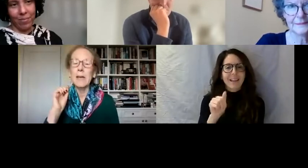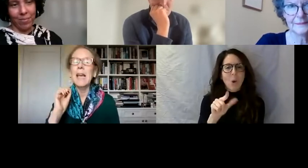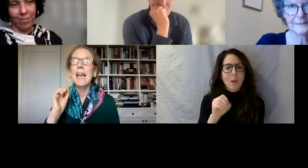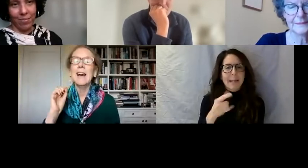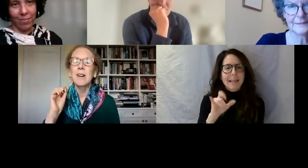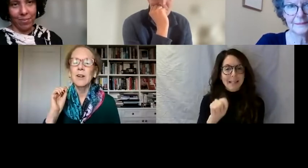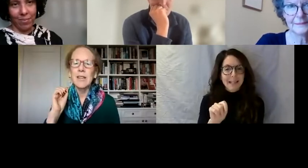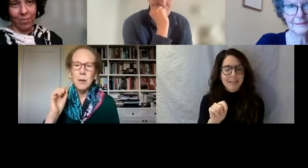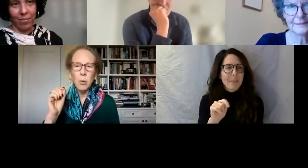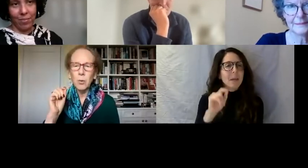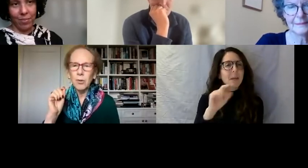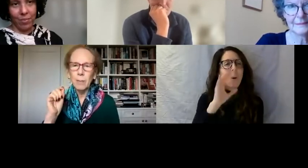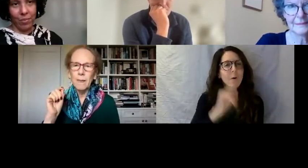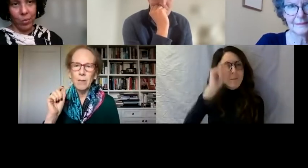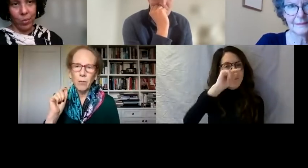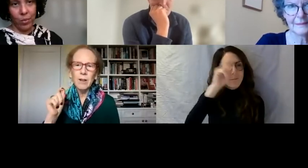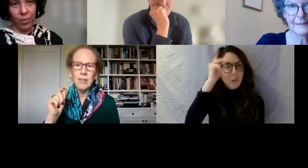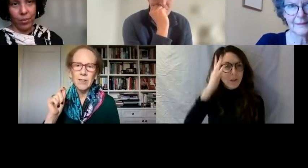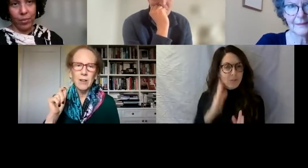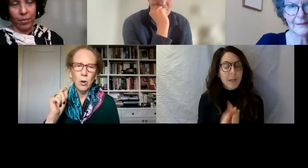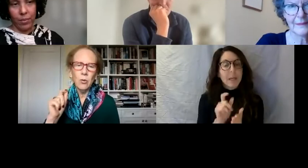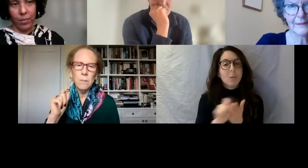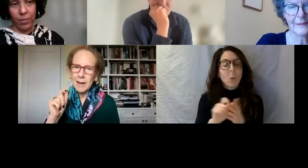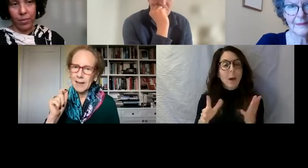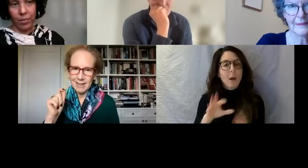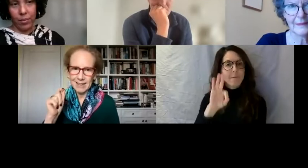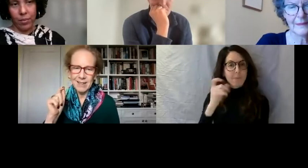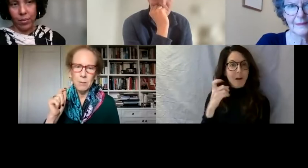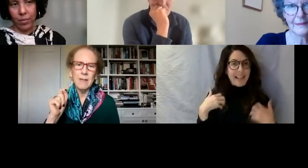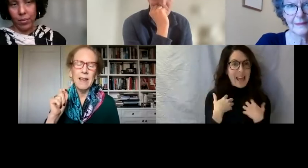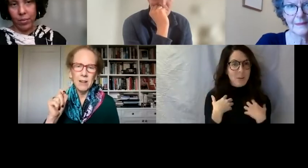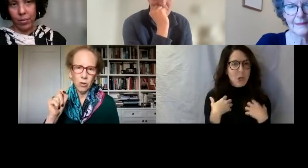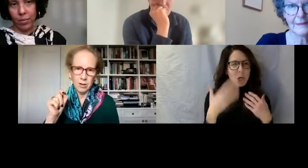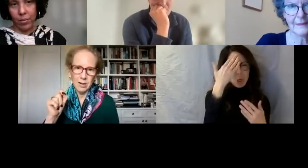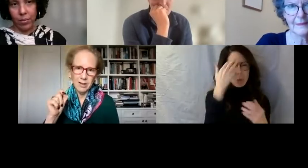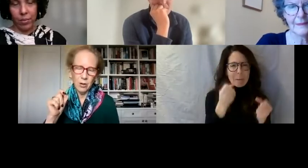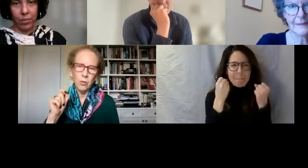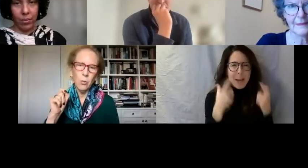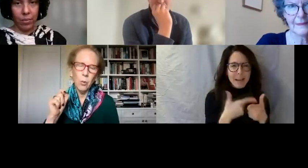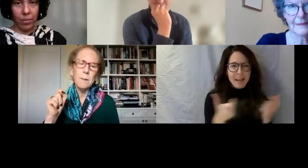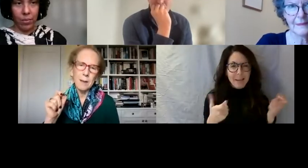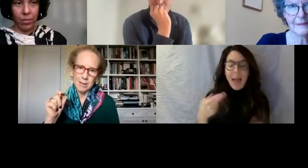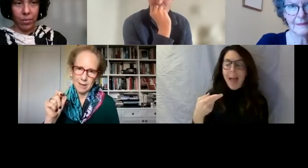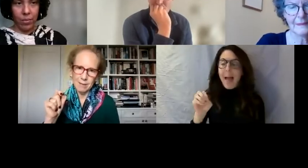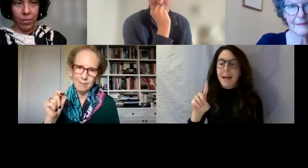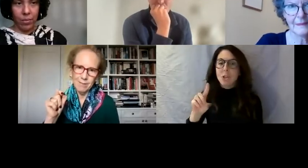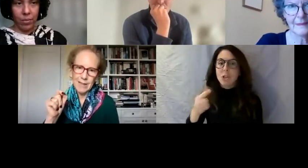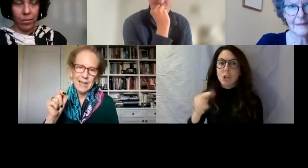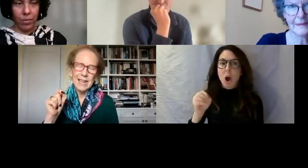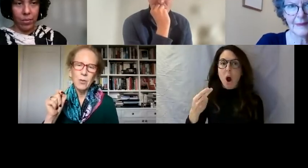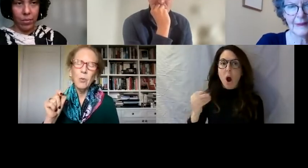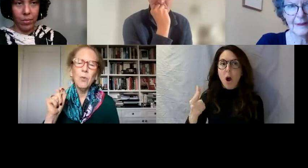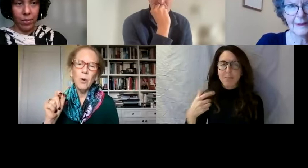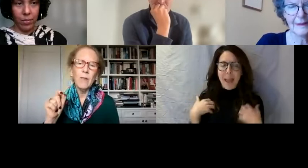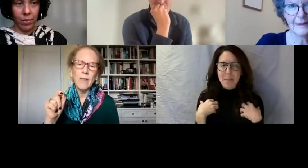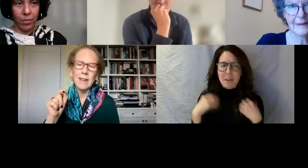could be, he wrote, "The fox knows many things, but the hedgehog knows one big thing." And if